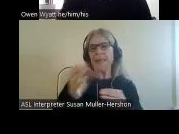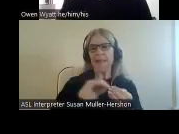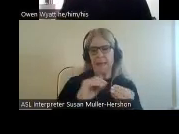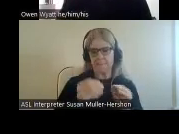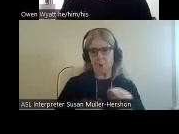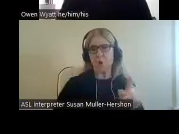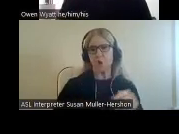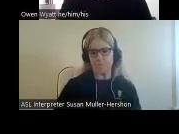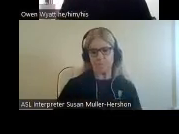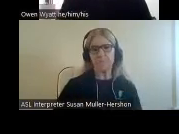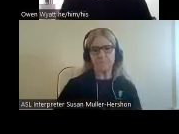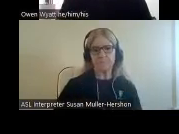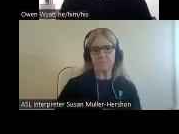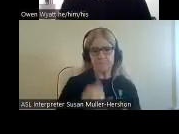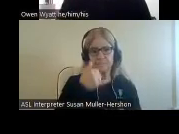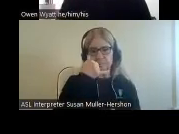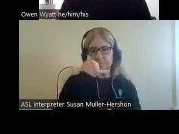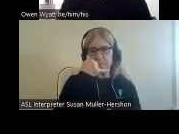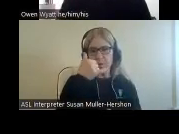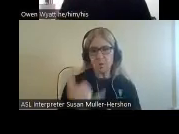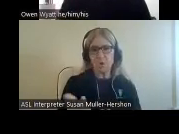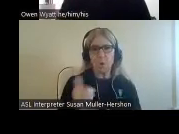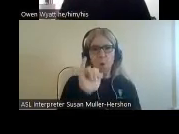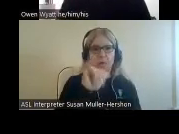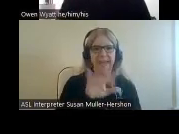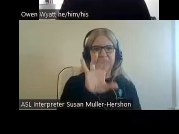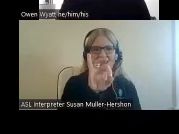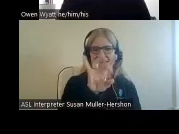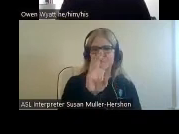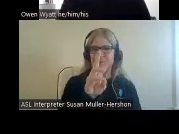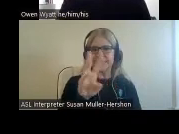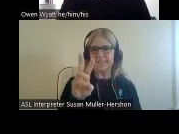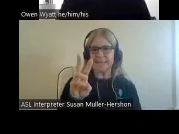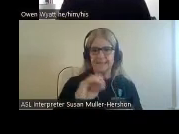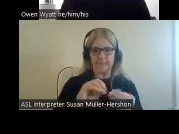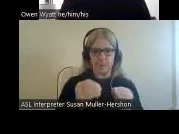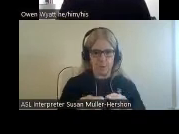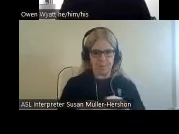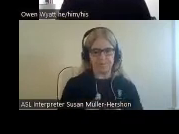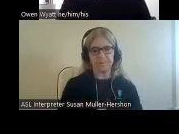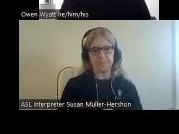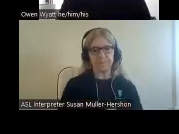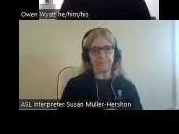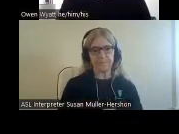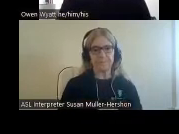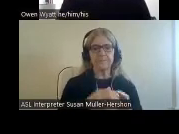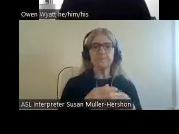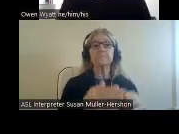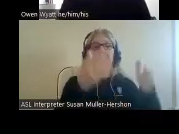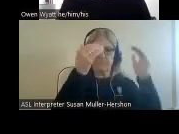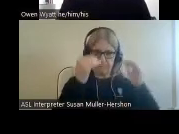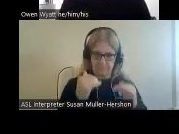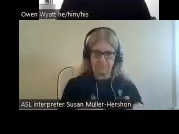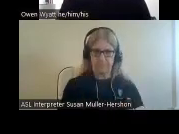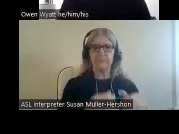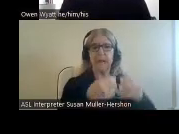by just calling that one number. And then this is a list. I had